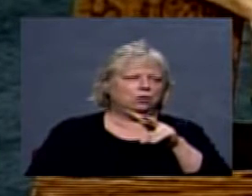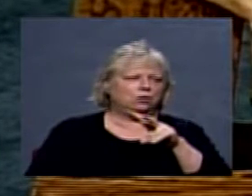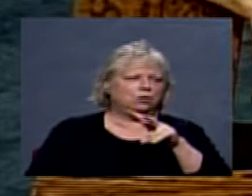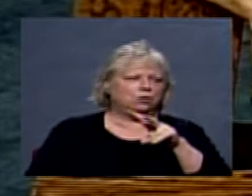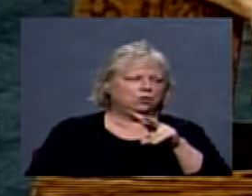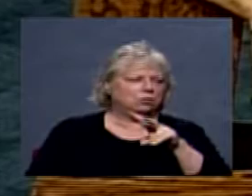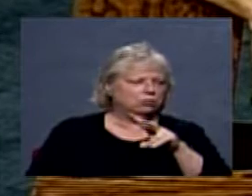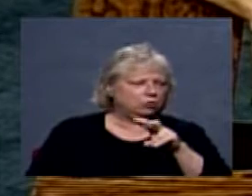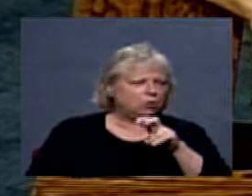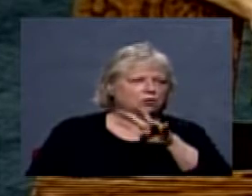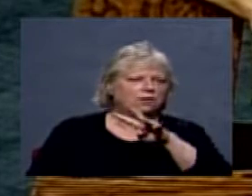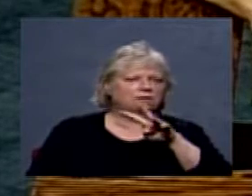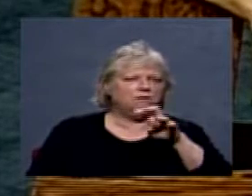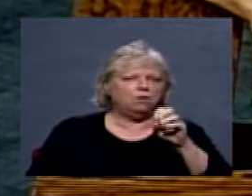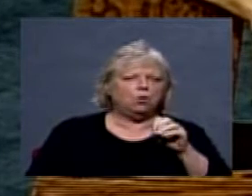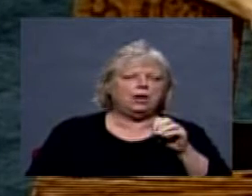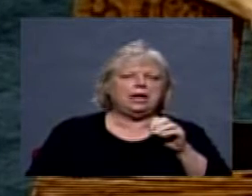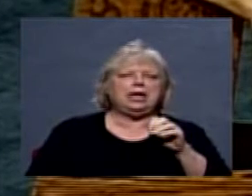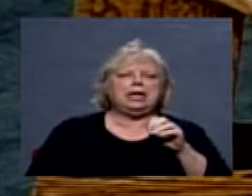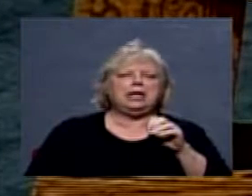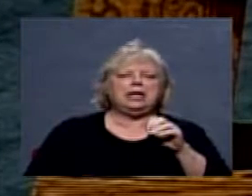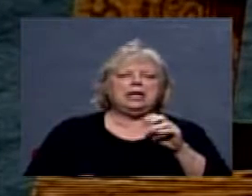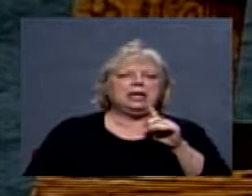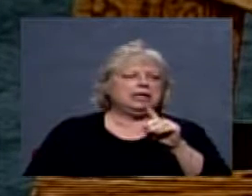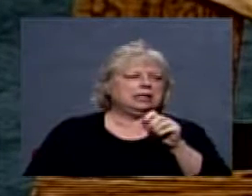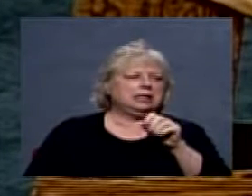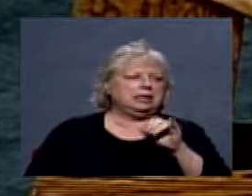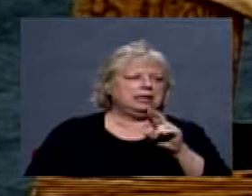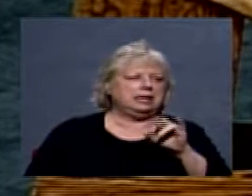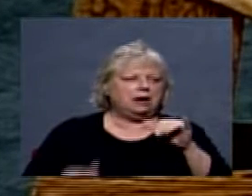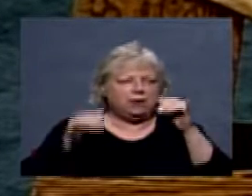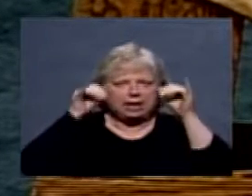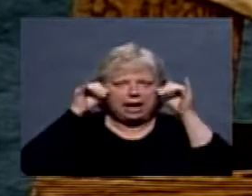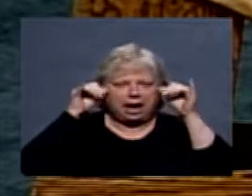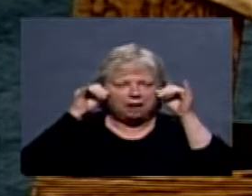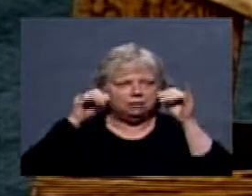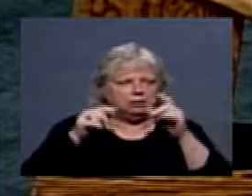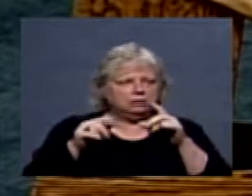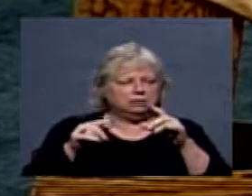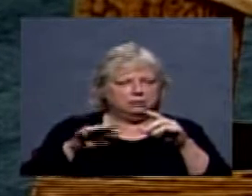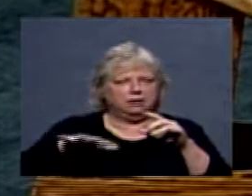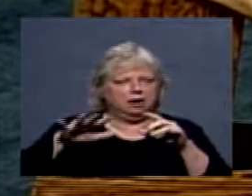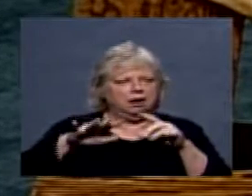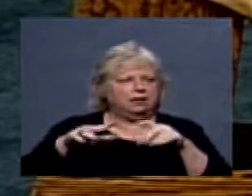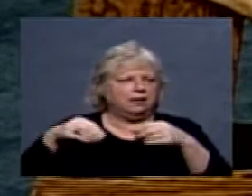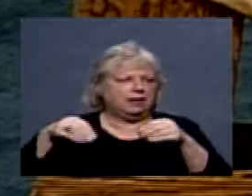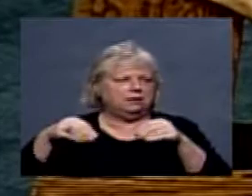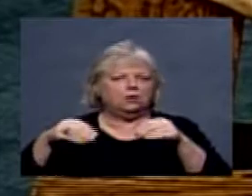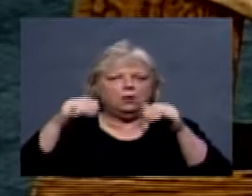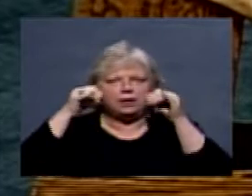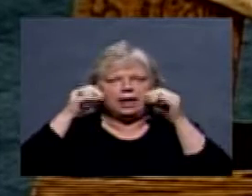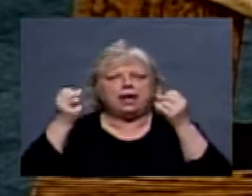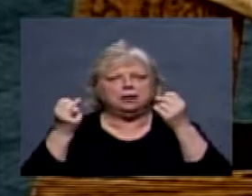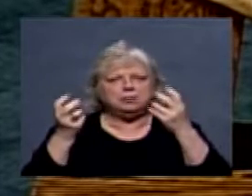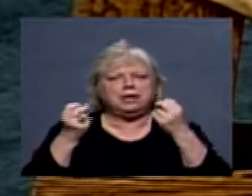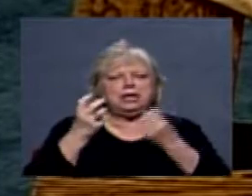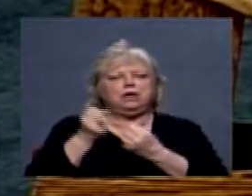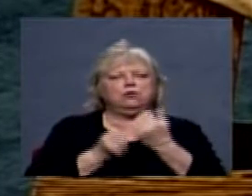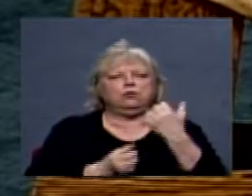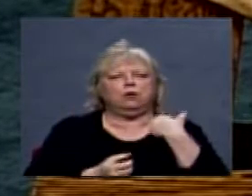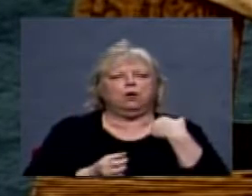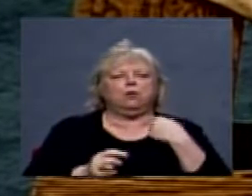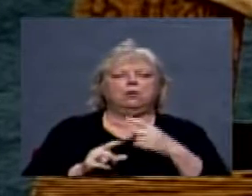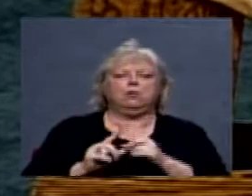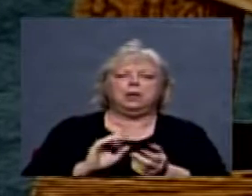farm cattle. And of course, they closed, they sold the cattle many years ago. But